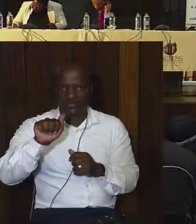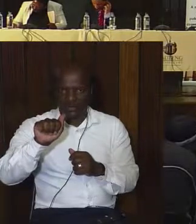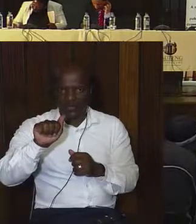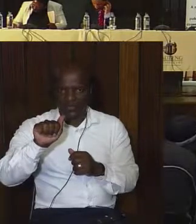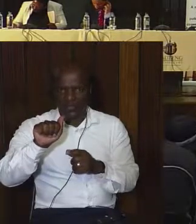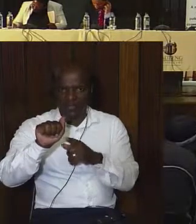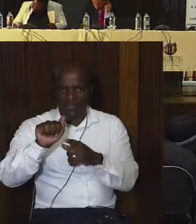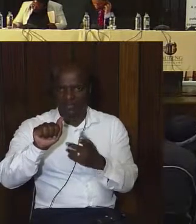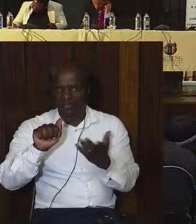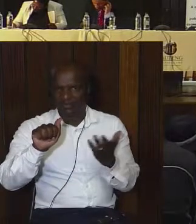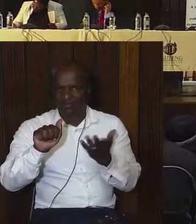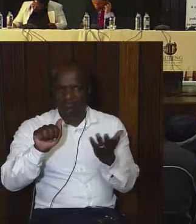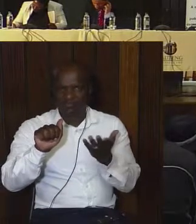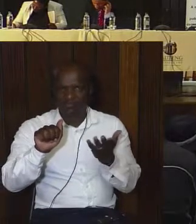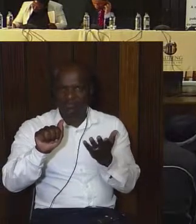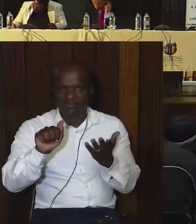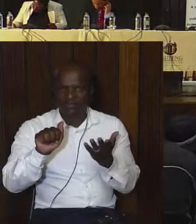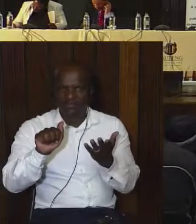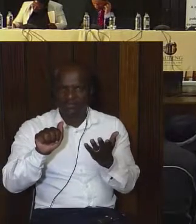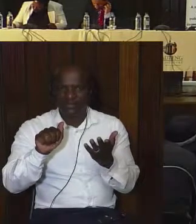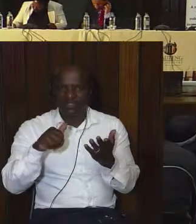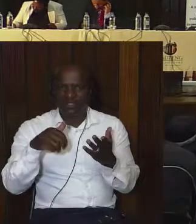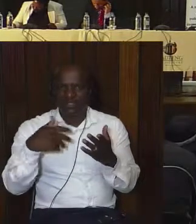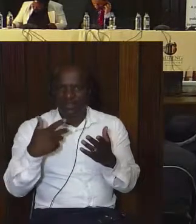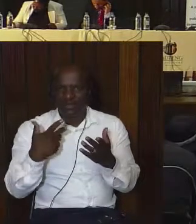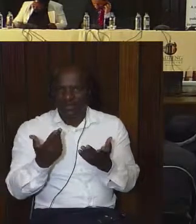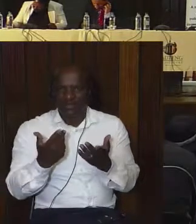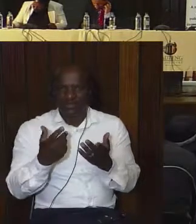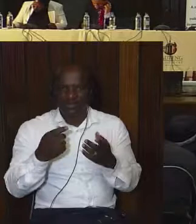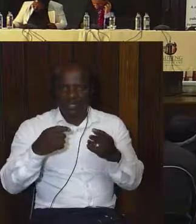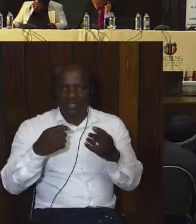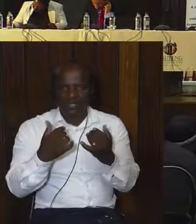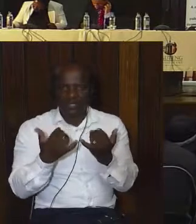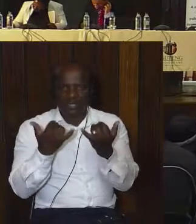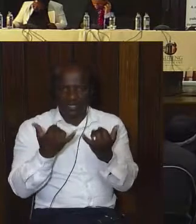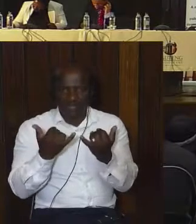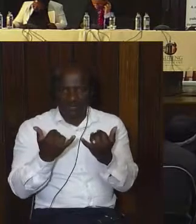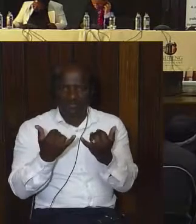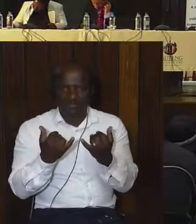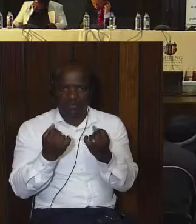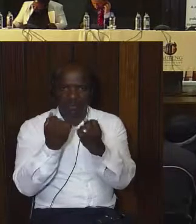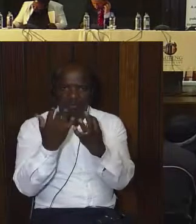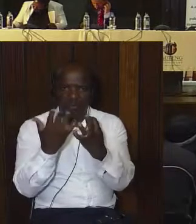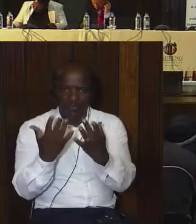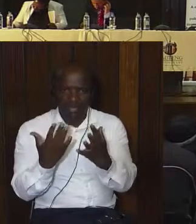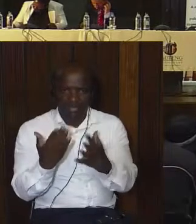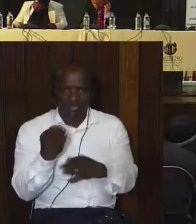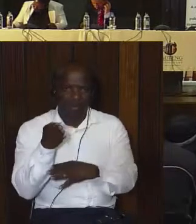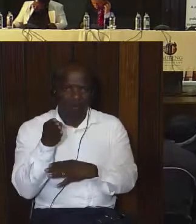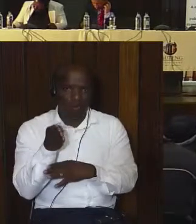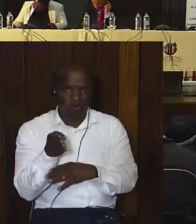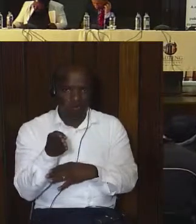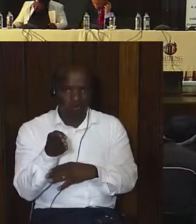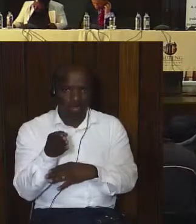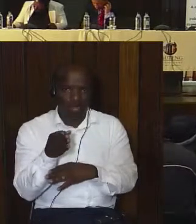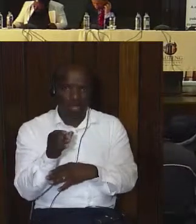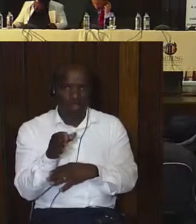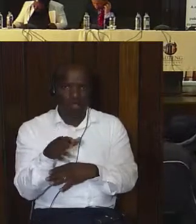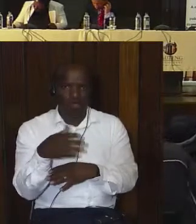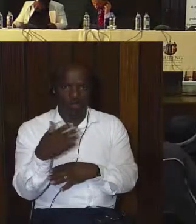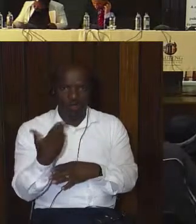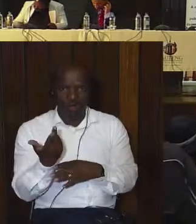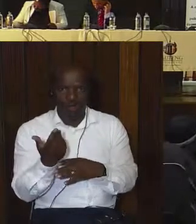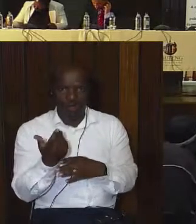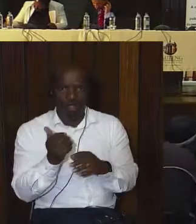Is there an amount currently allocated to it, or we are using